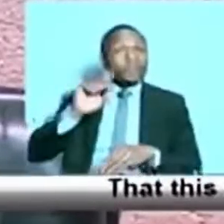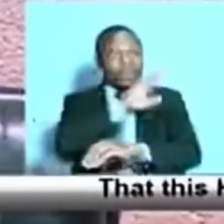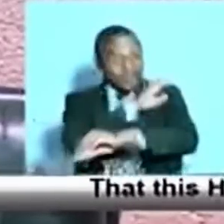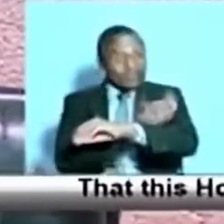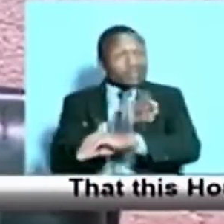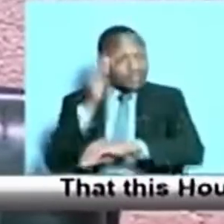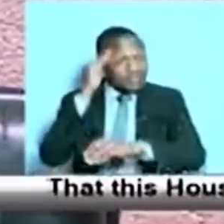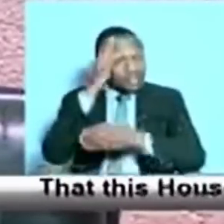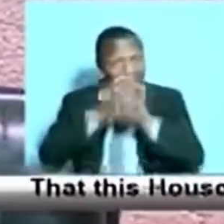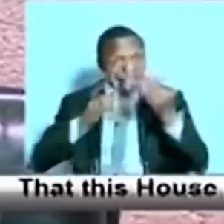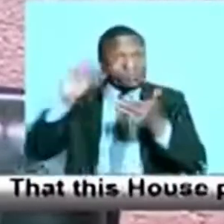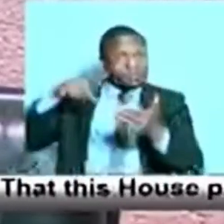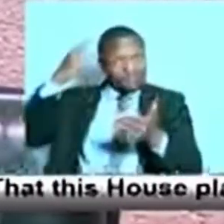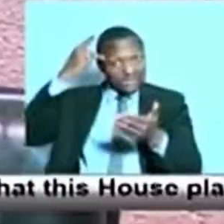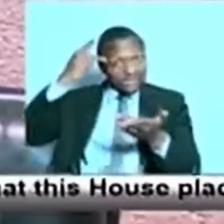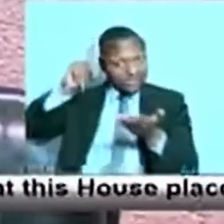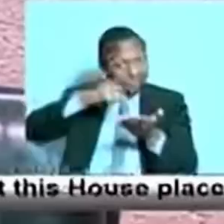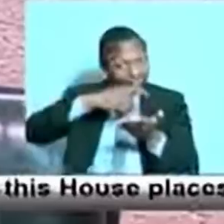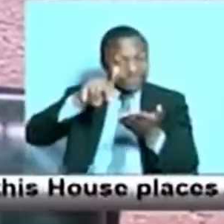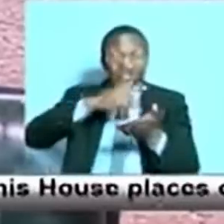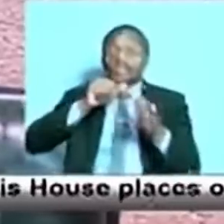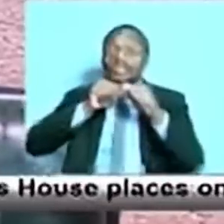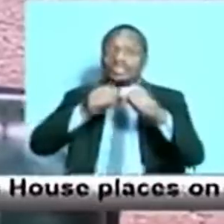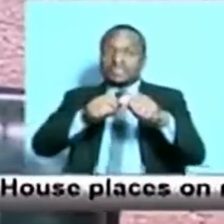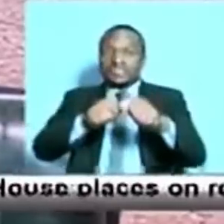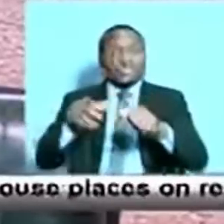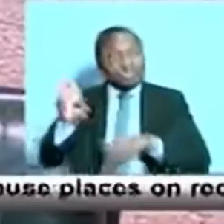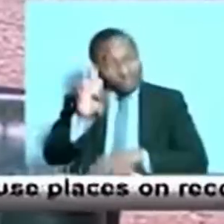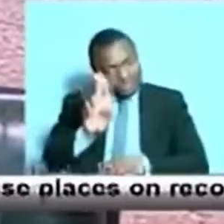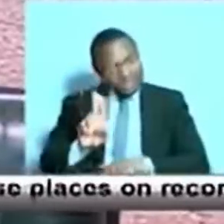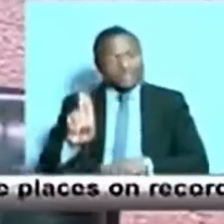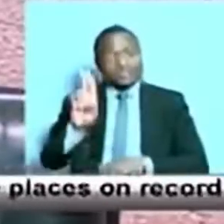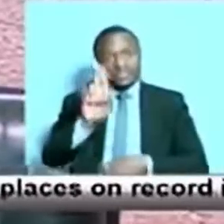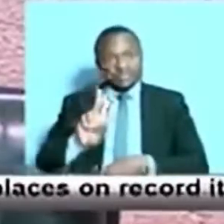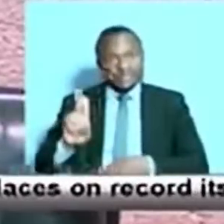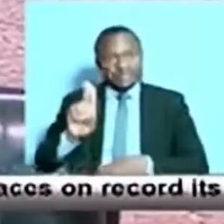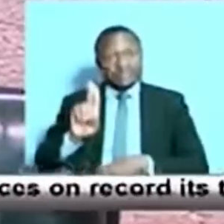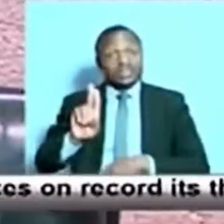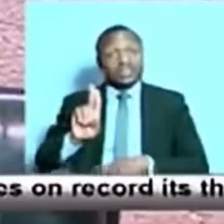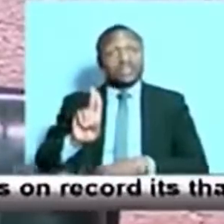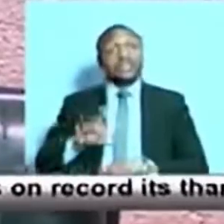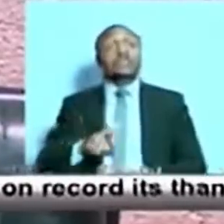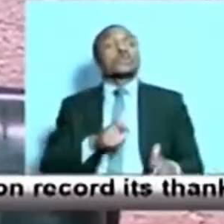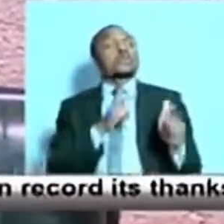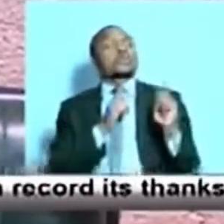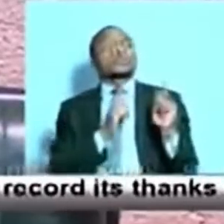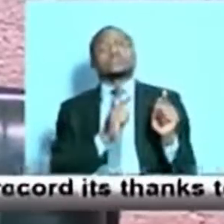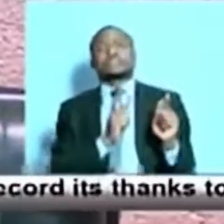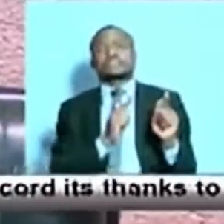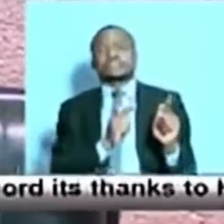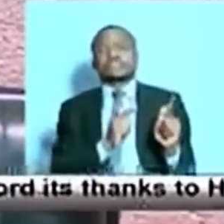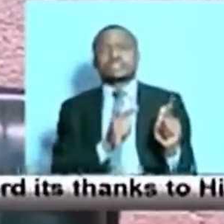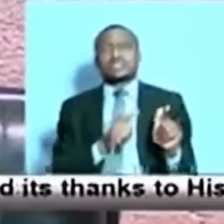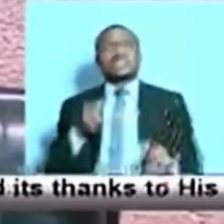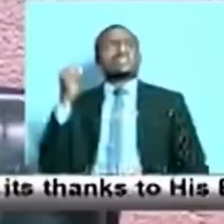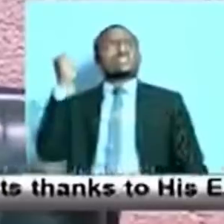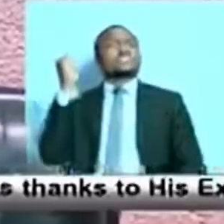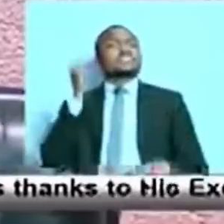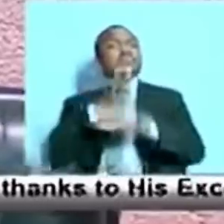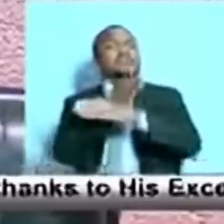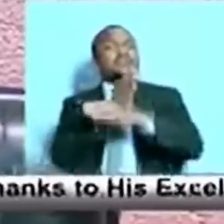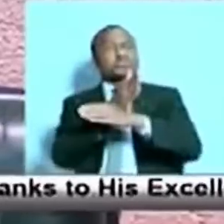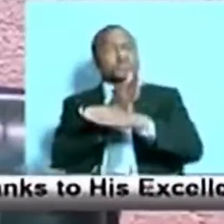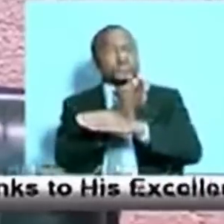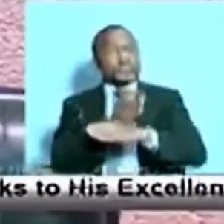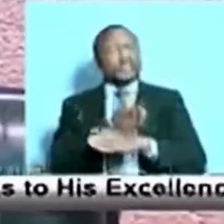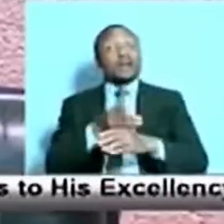there are some political parties which still uses guns and swords and knives. Even